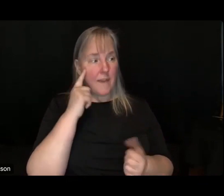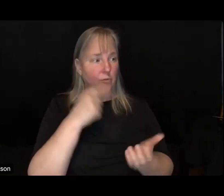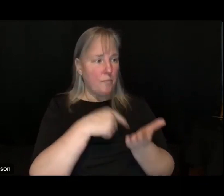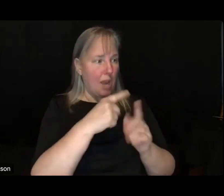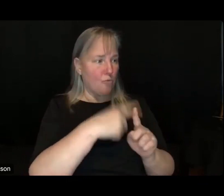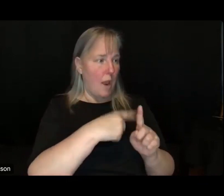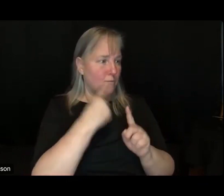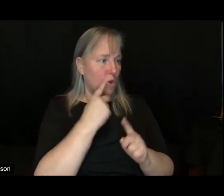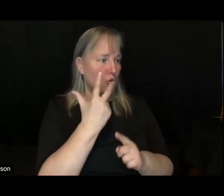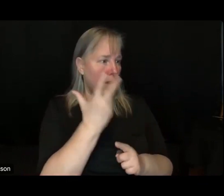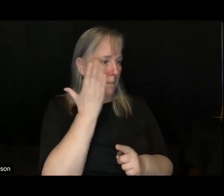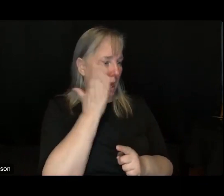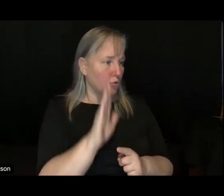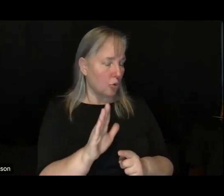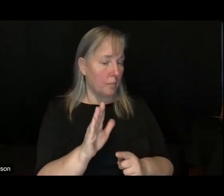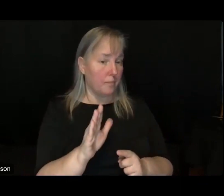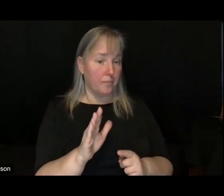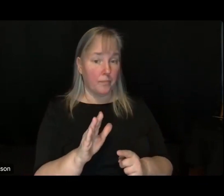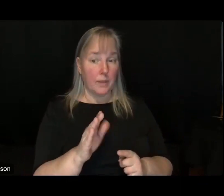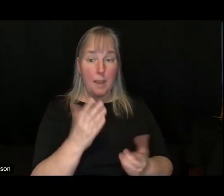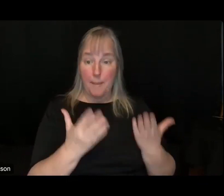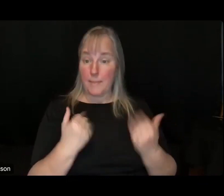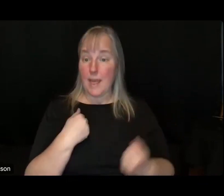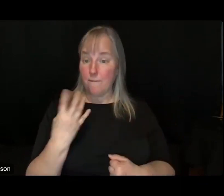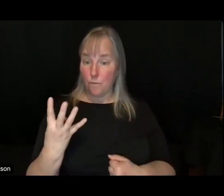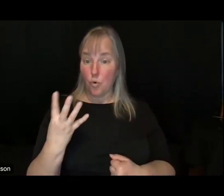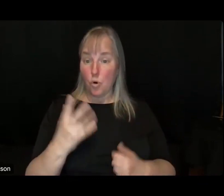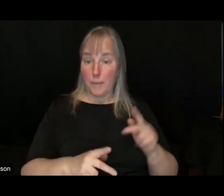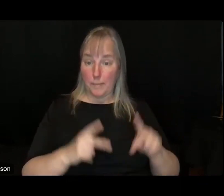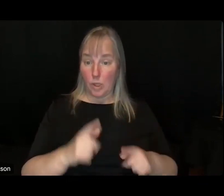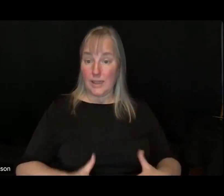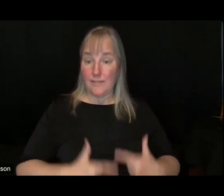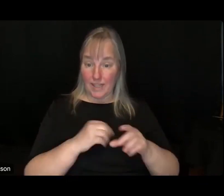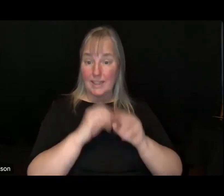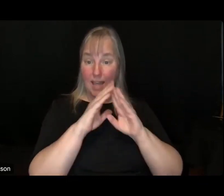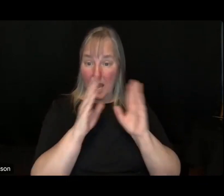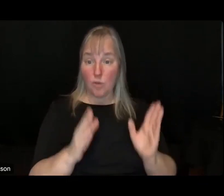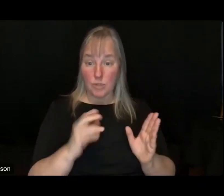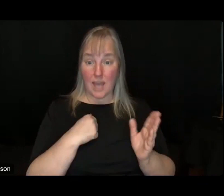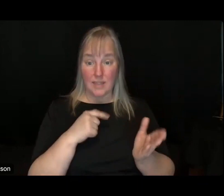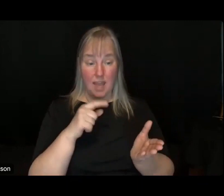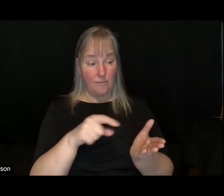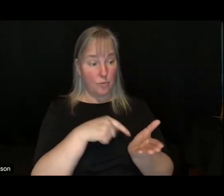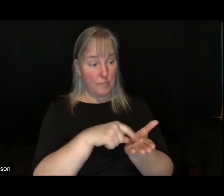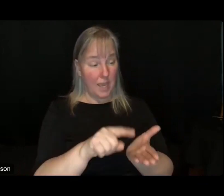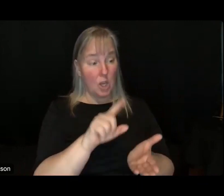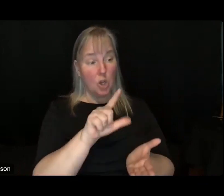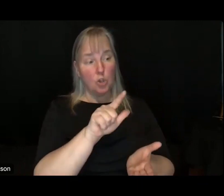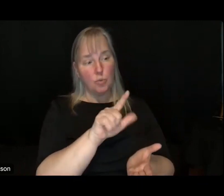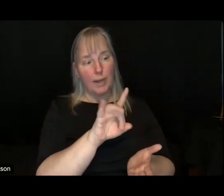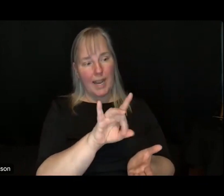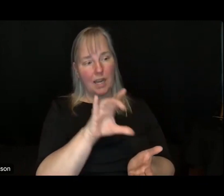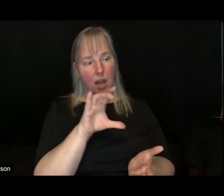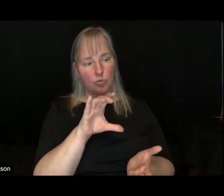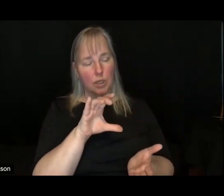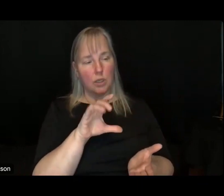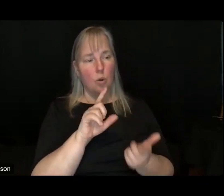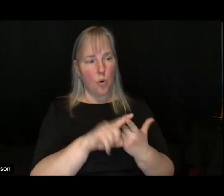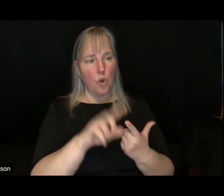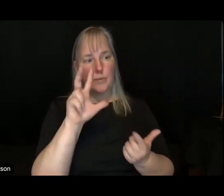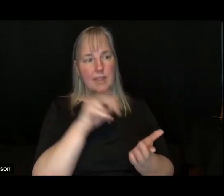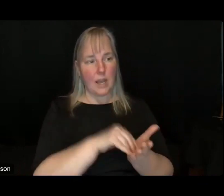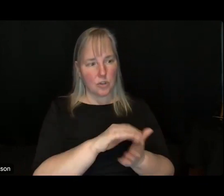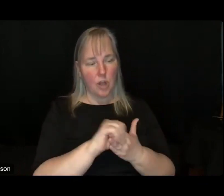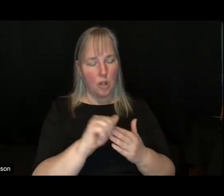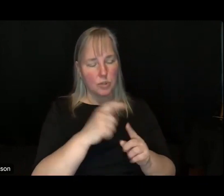because they may have 4 people in a household and they have to pay $2,800, $3,000 a month, $3,100 a month. It